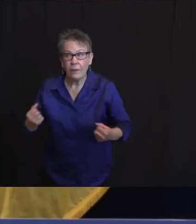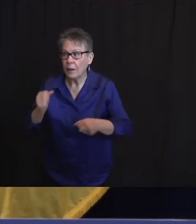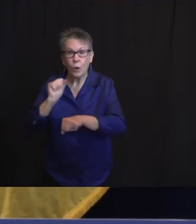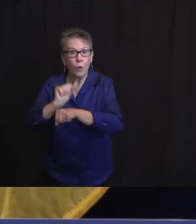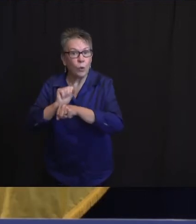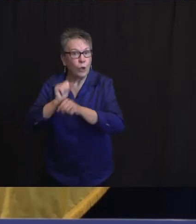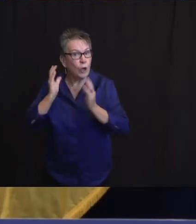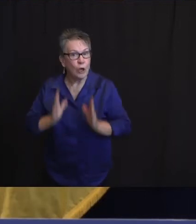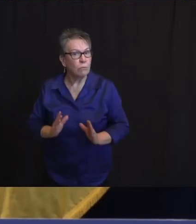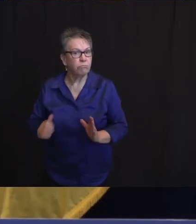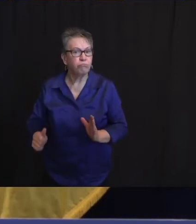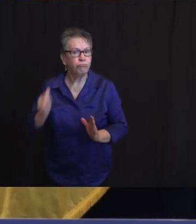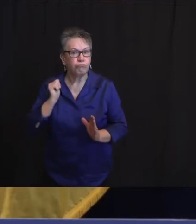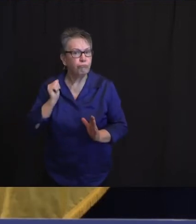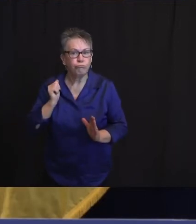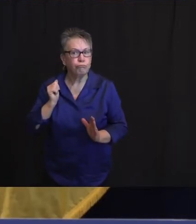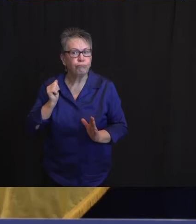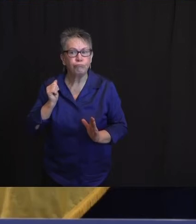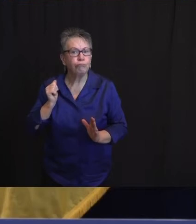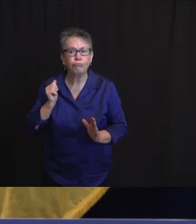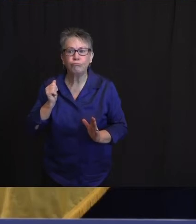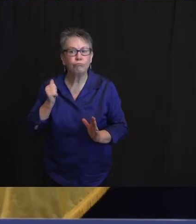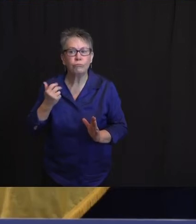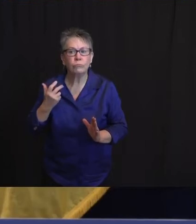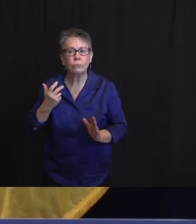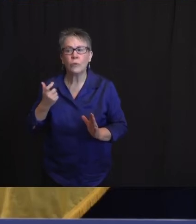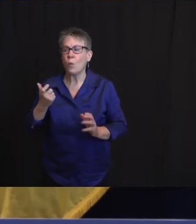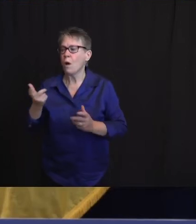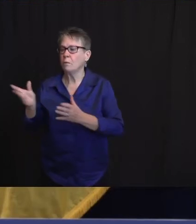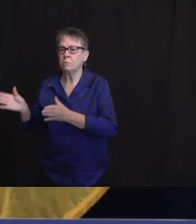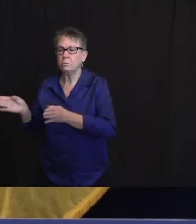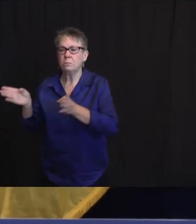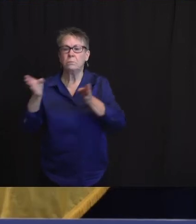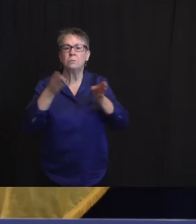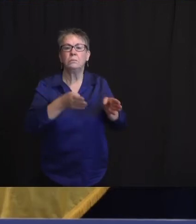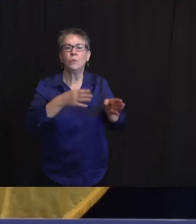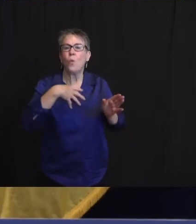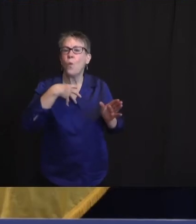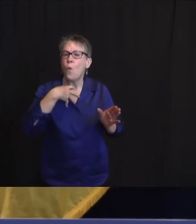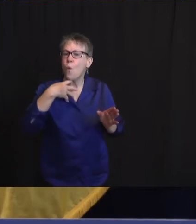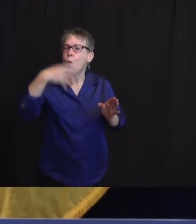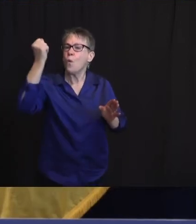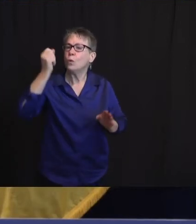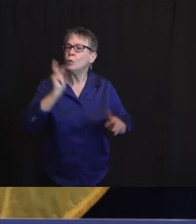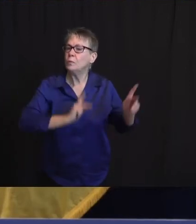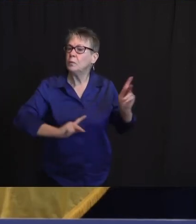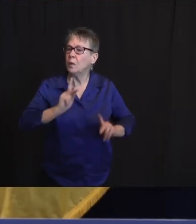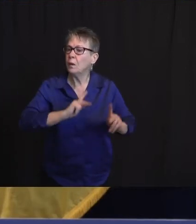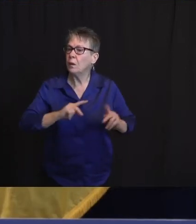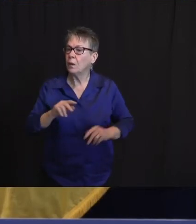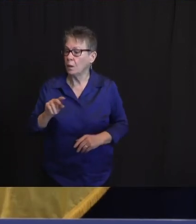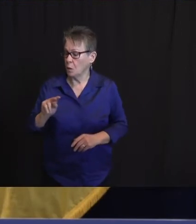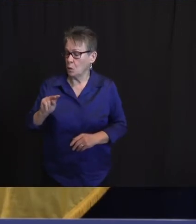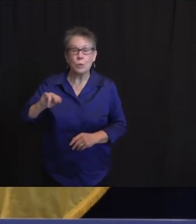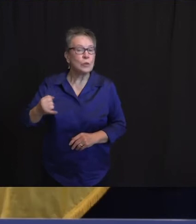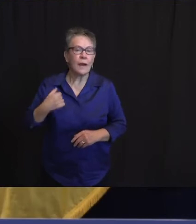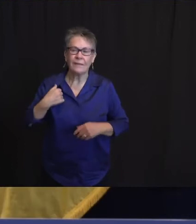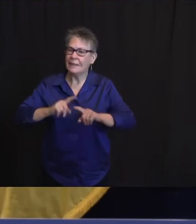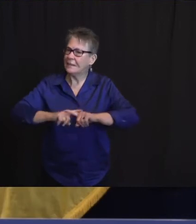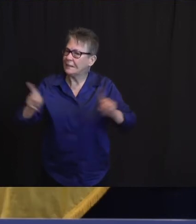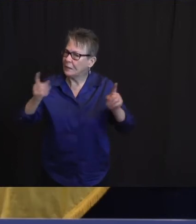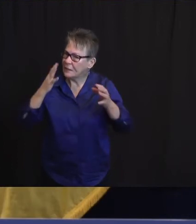and both. We see enormous value to having our healthcare workers. That's who Judy and I witnessed this morning, getting their second dose, because